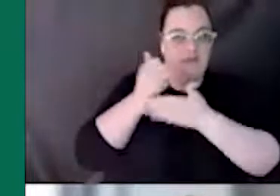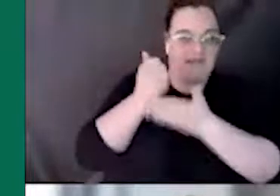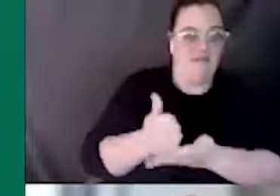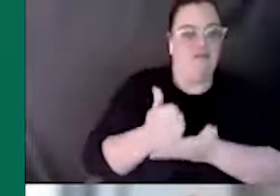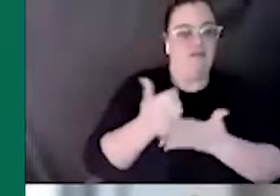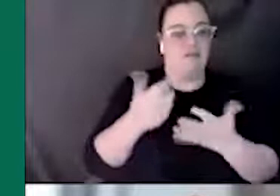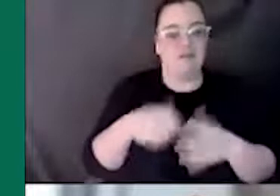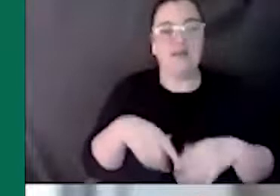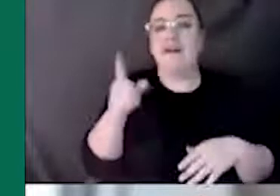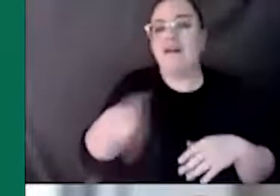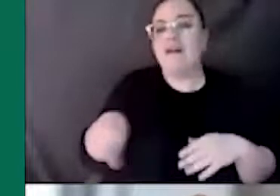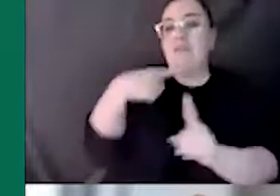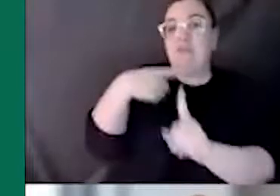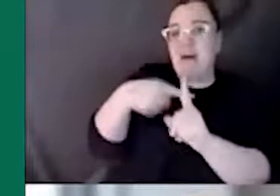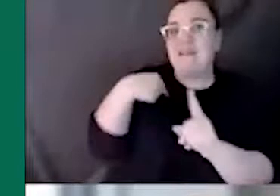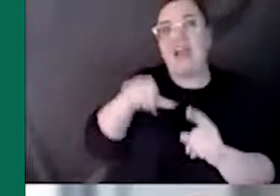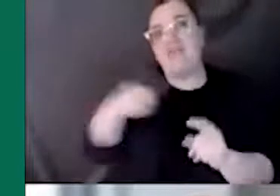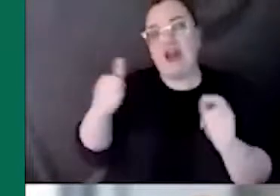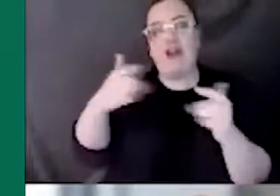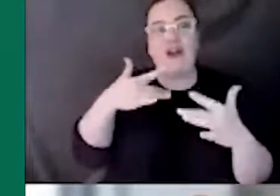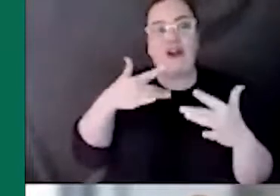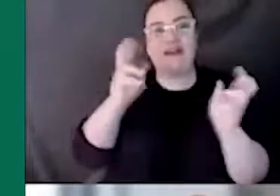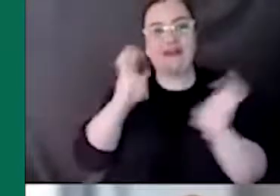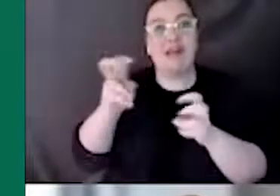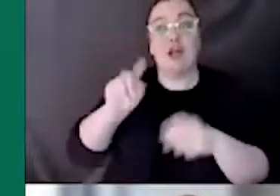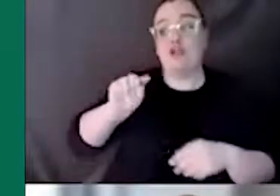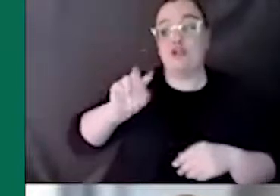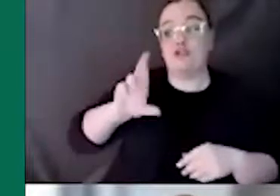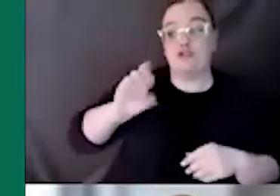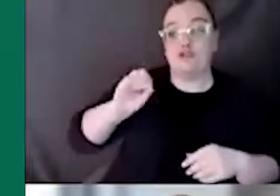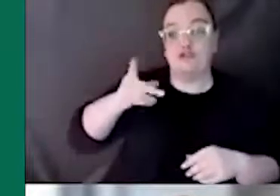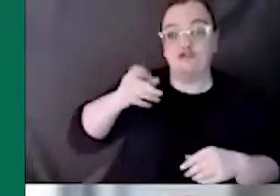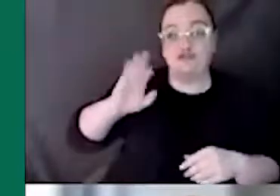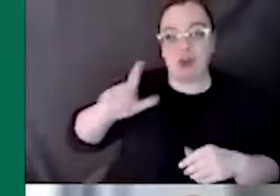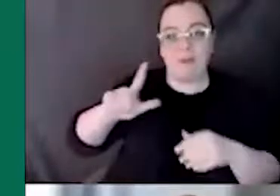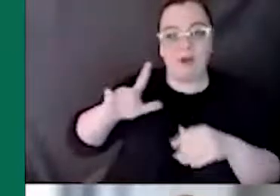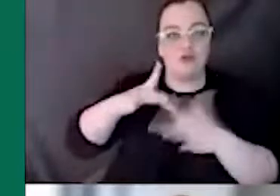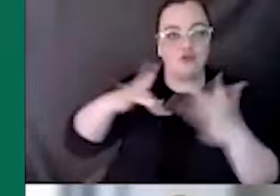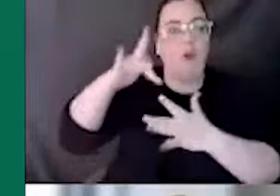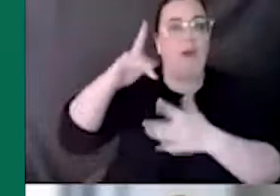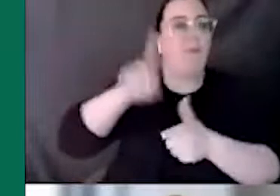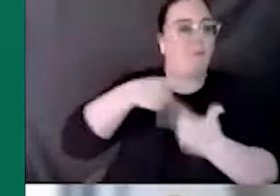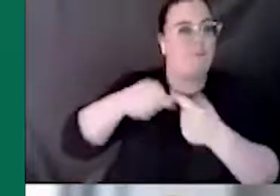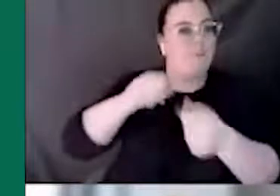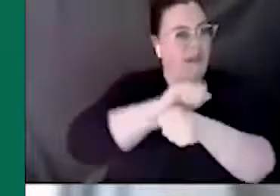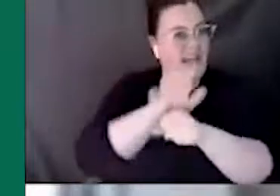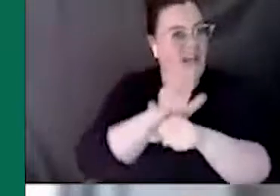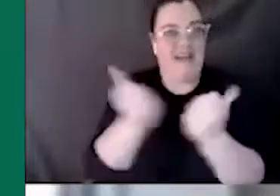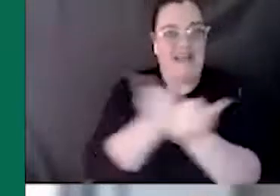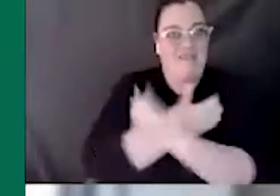course, they're facing other hazards like the pandemic and tropical storms on top of all that. Coming back